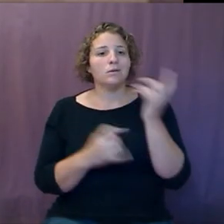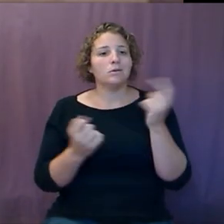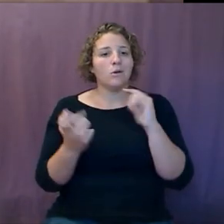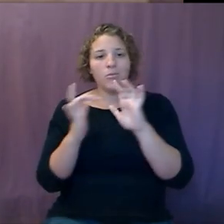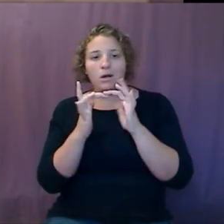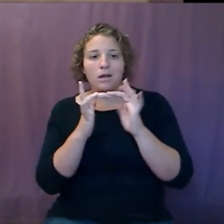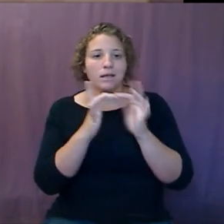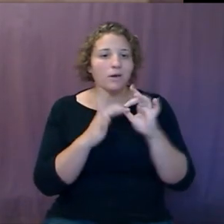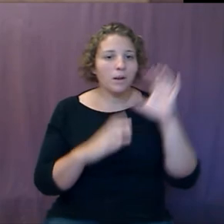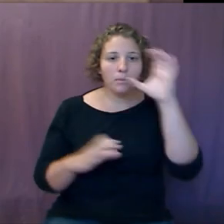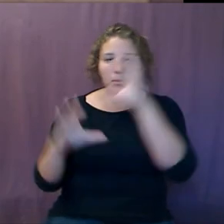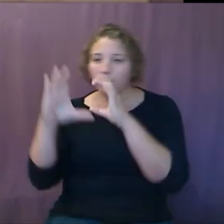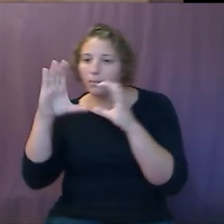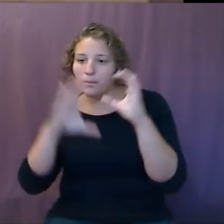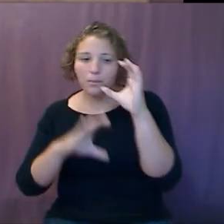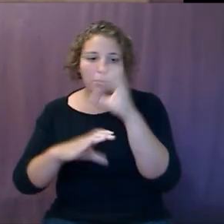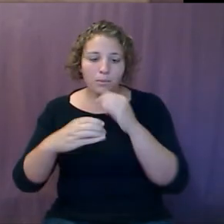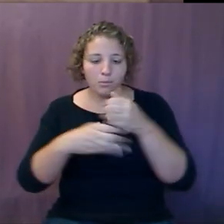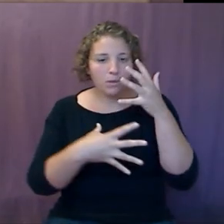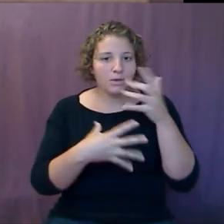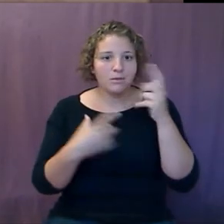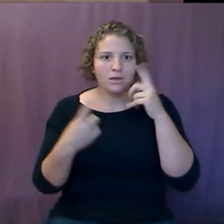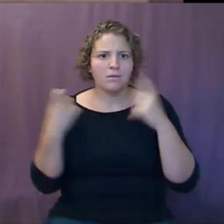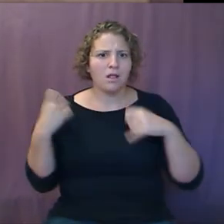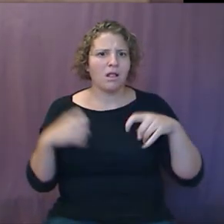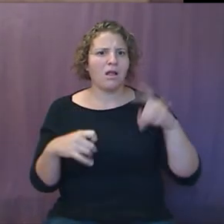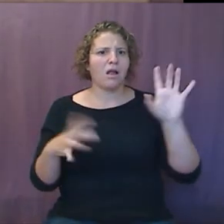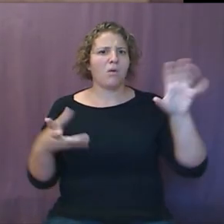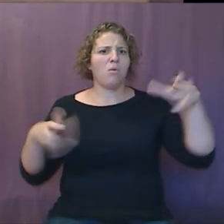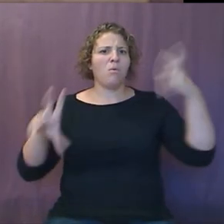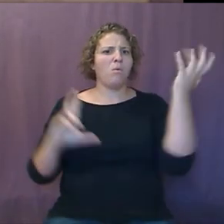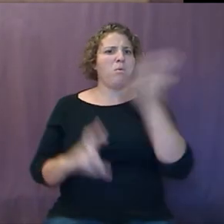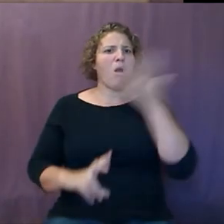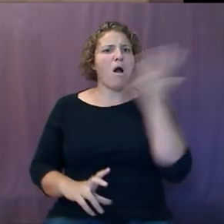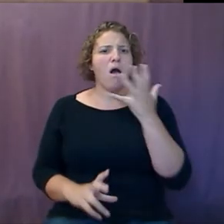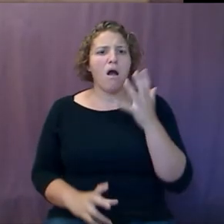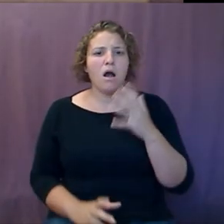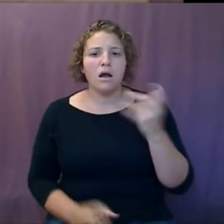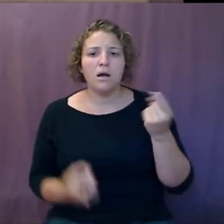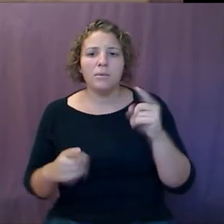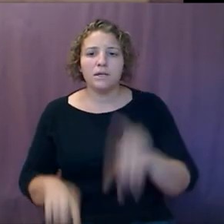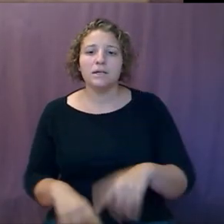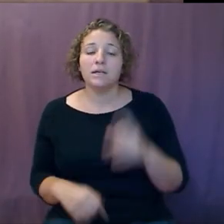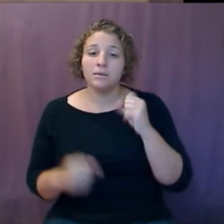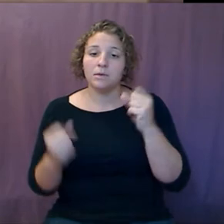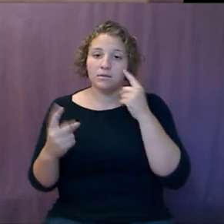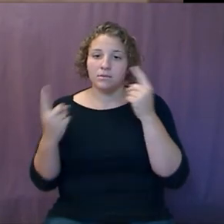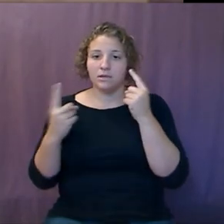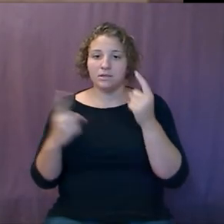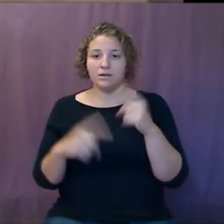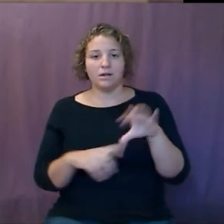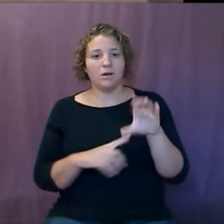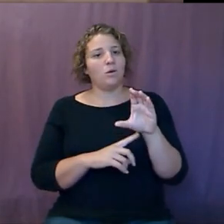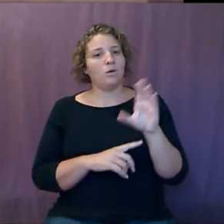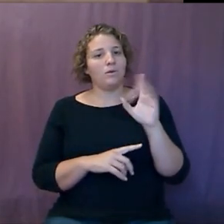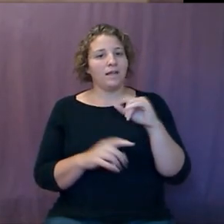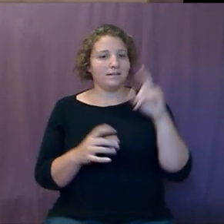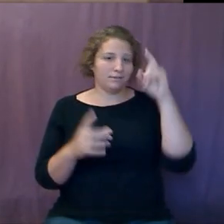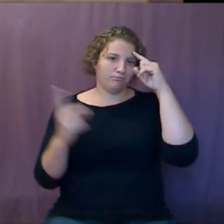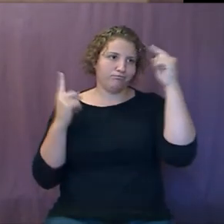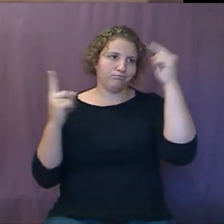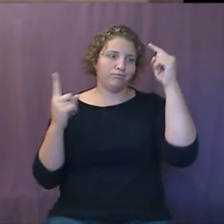because it'll just mess you up right how many of you while you've had the break of wow that's a conspiracy theory I hadn't heard of or wow that's a